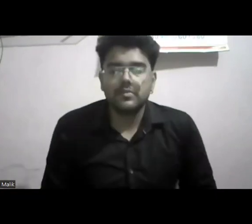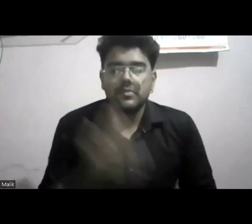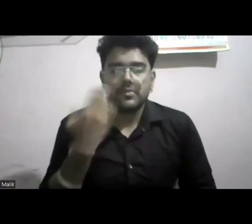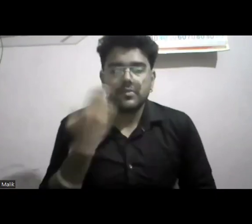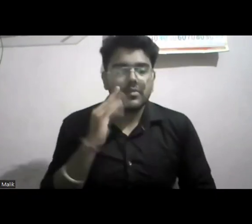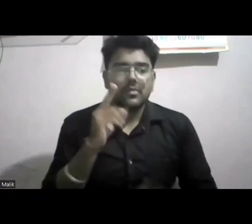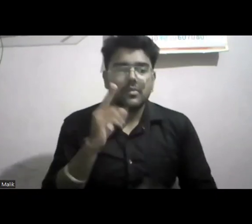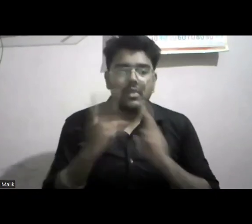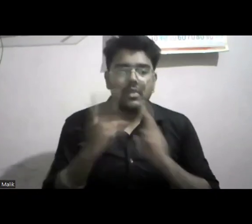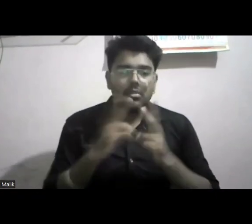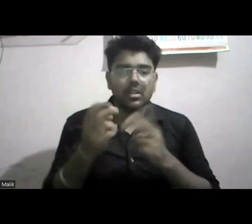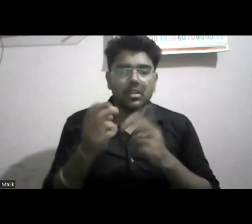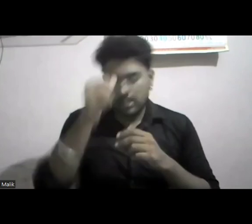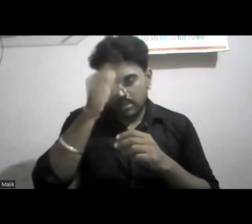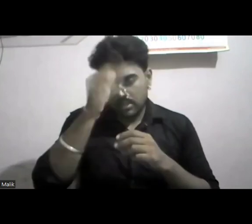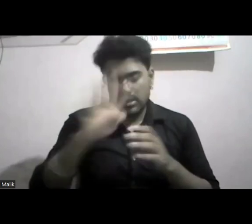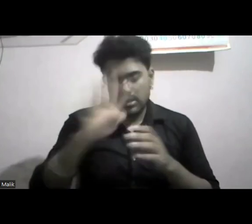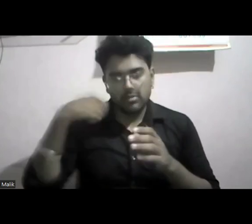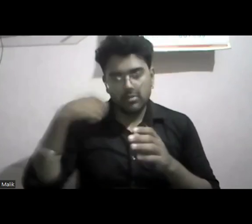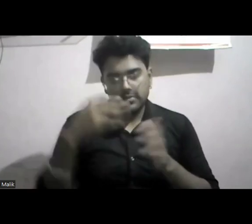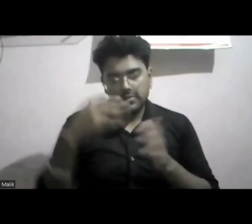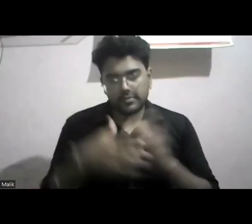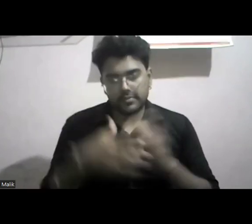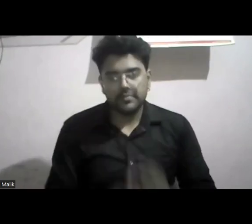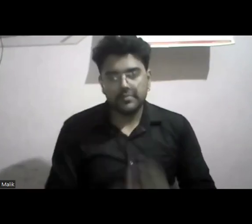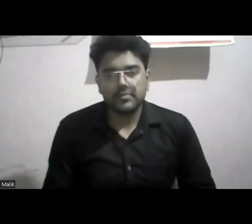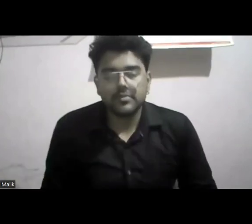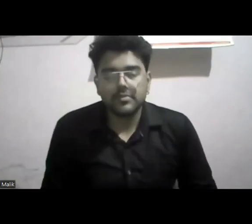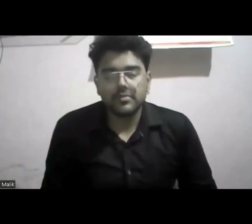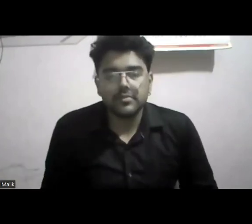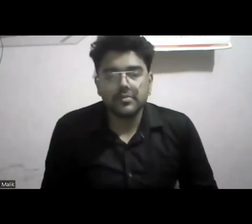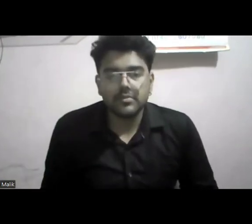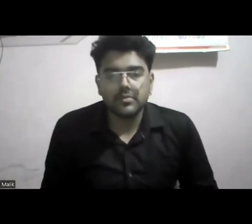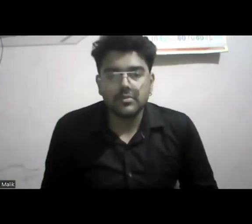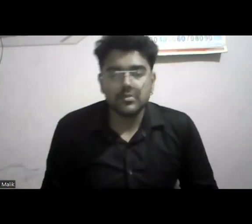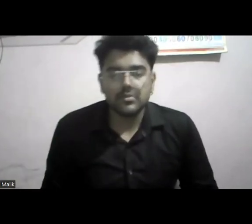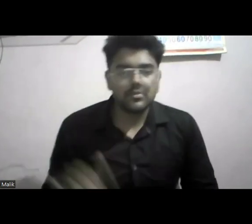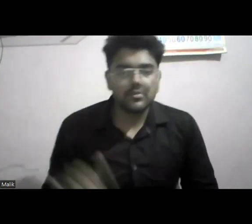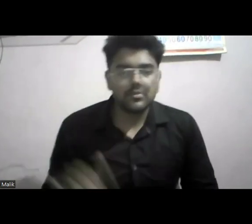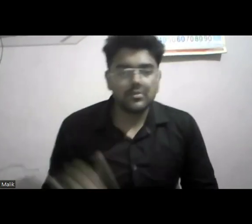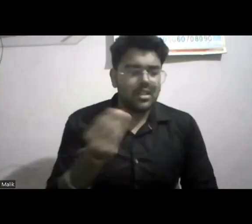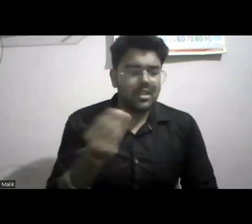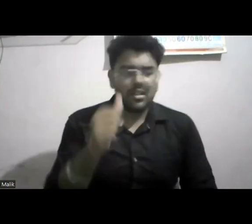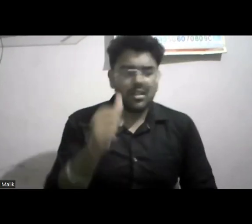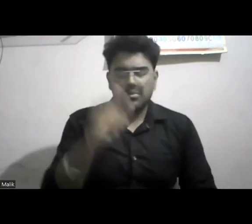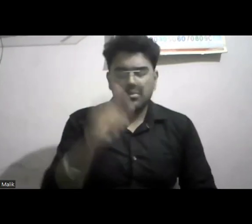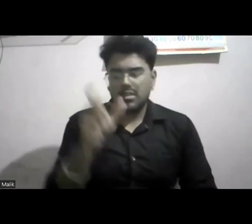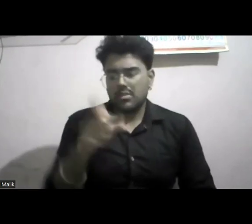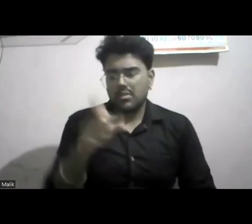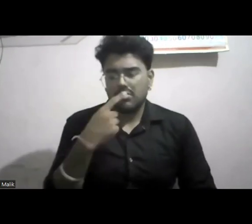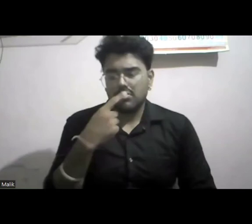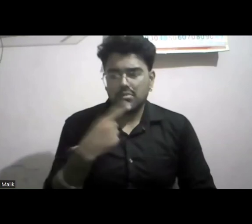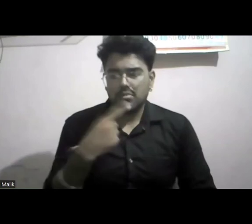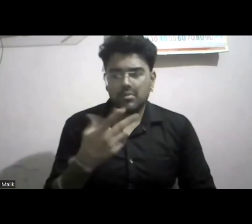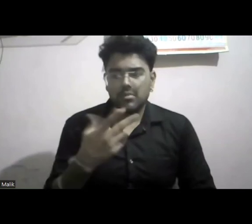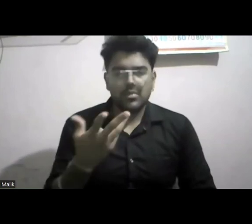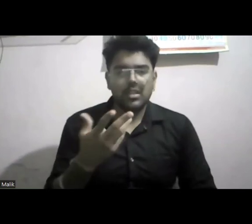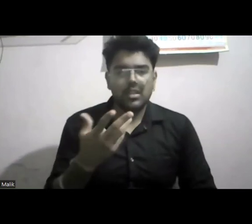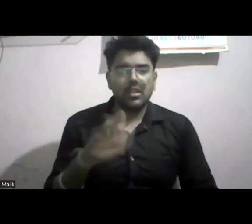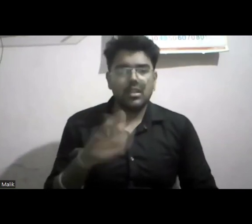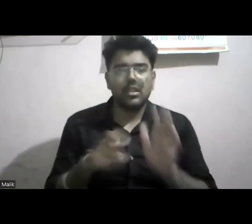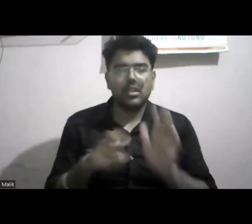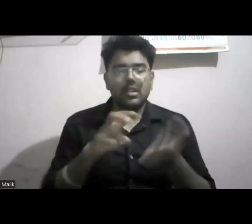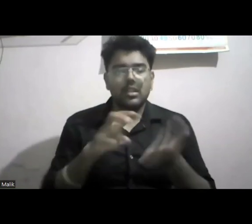invisible disabilities. Yeah. And similarly, somebody was saying somebody went to rehabilitation